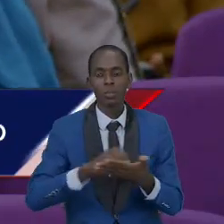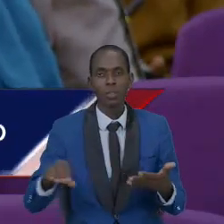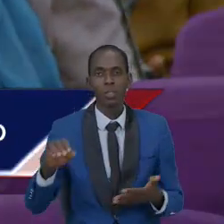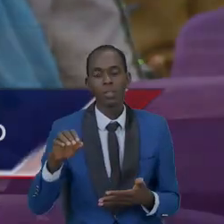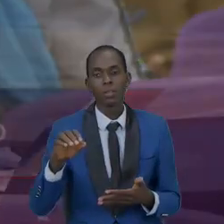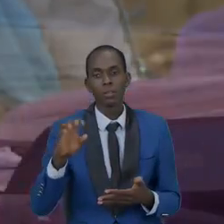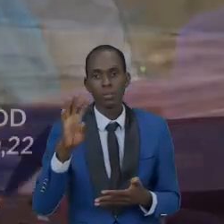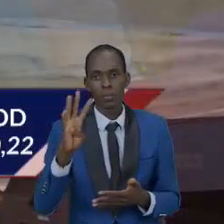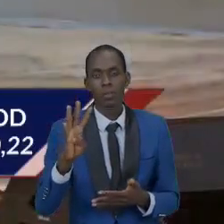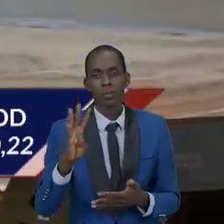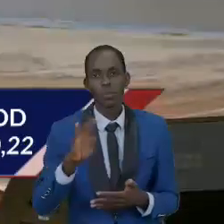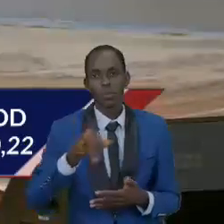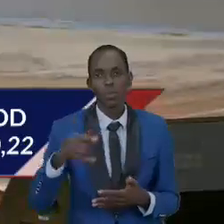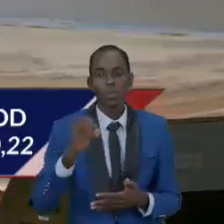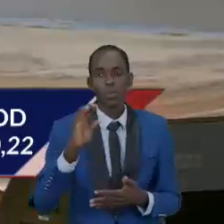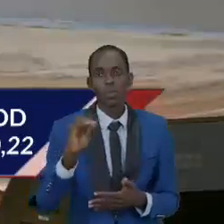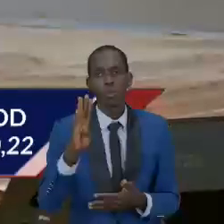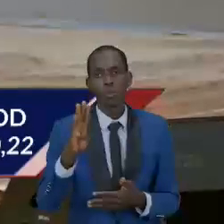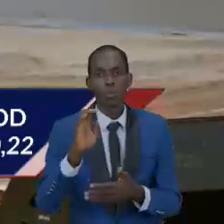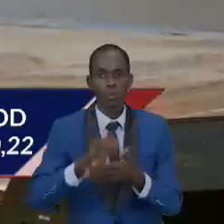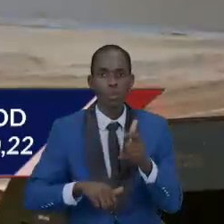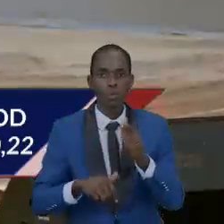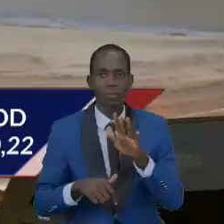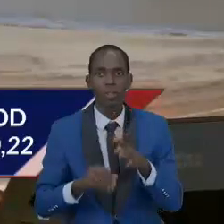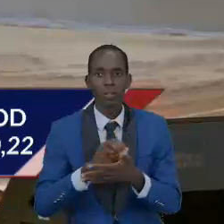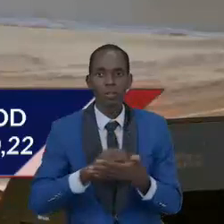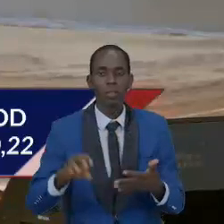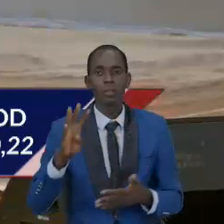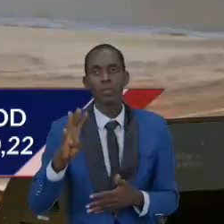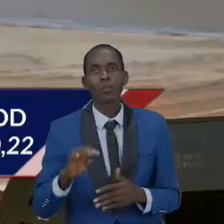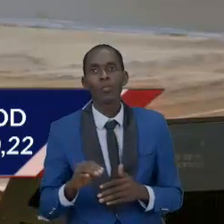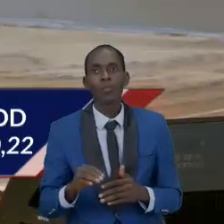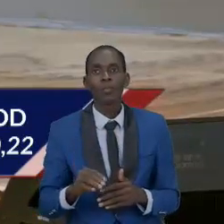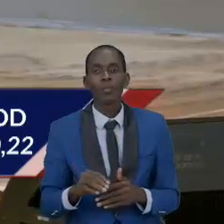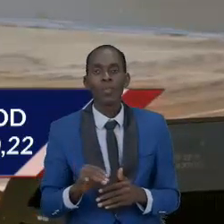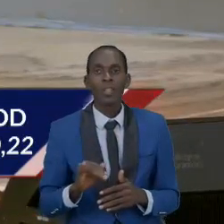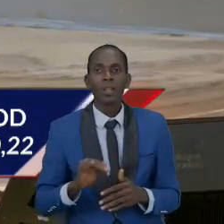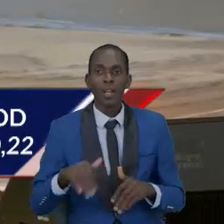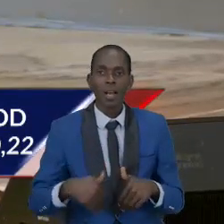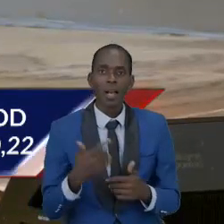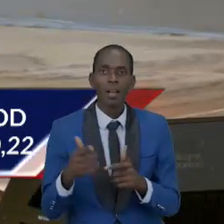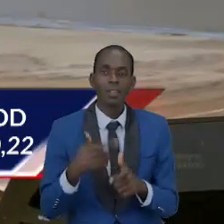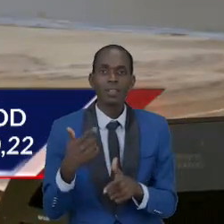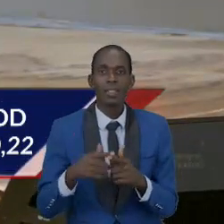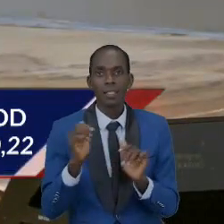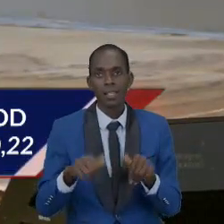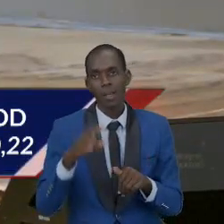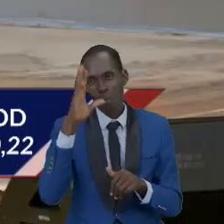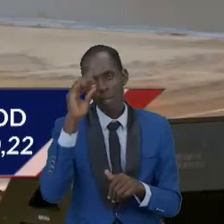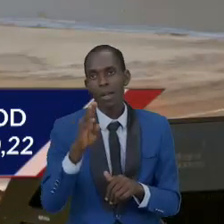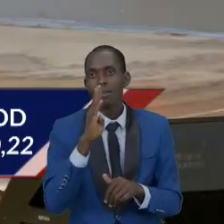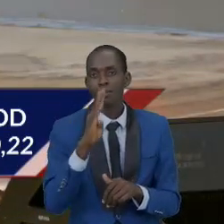chapter 25, verse 4, how then can man be justified with God?